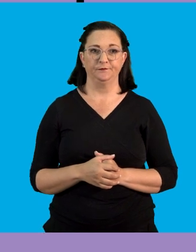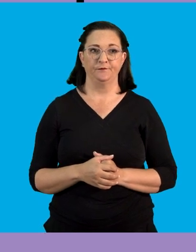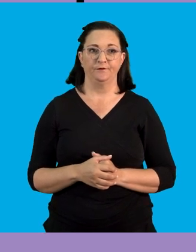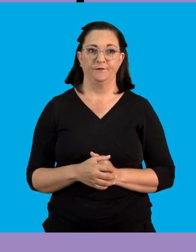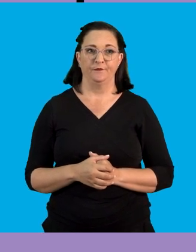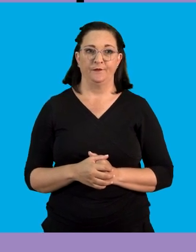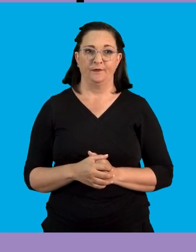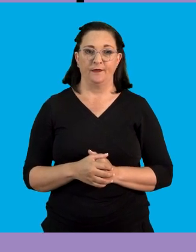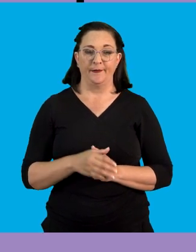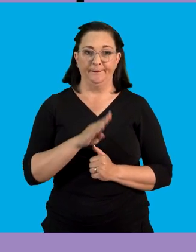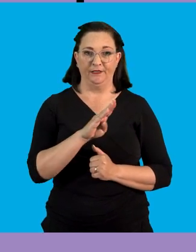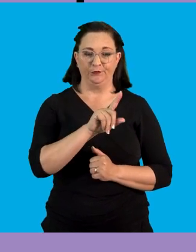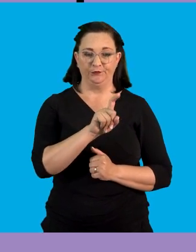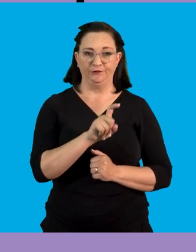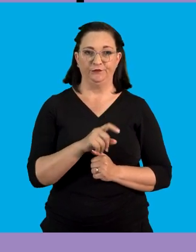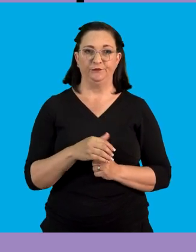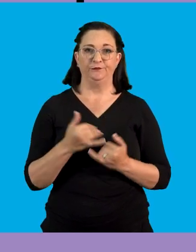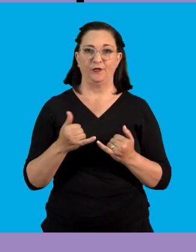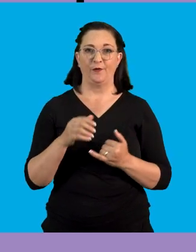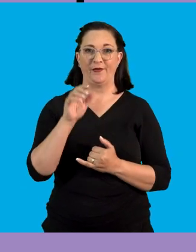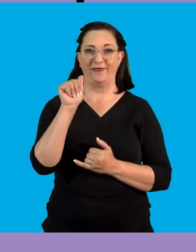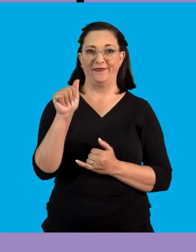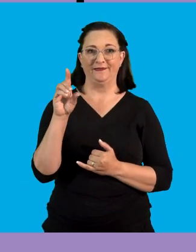Question B, what is the length of AD?